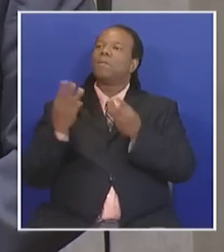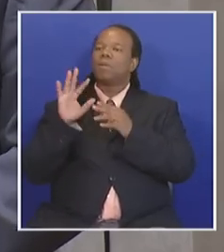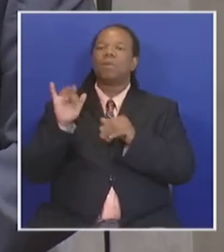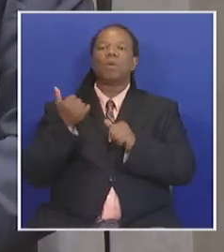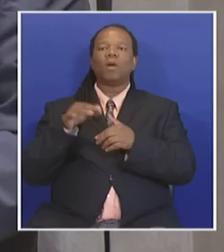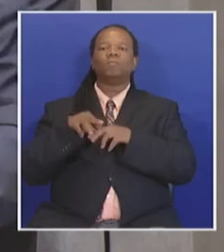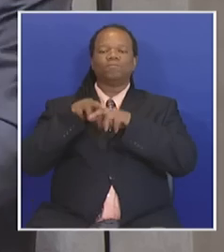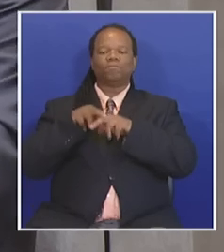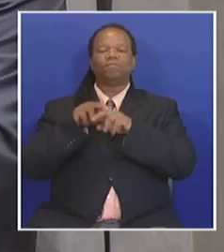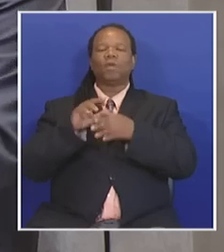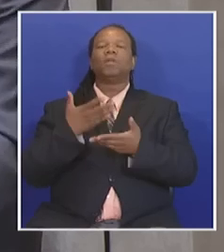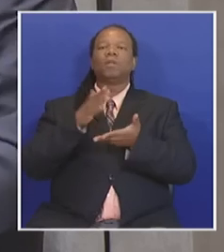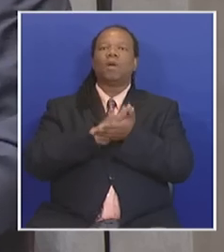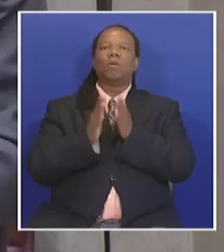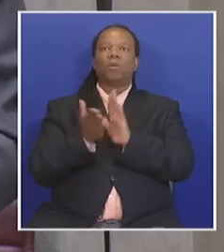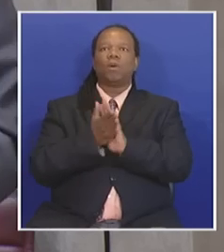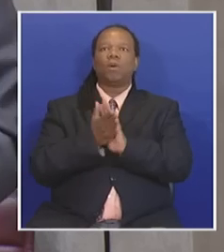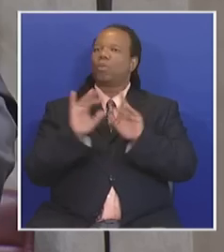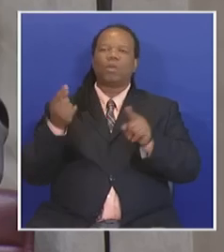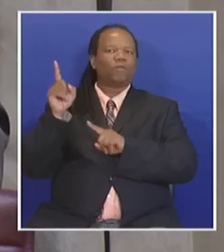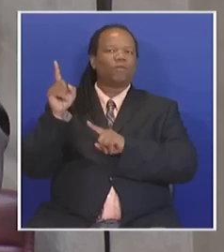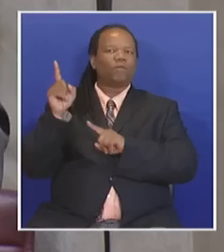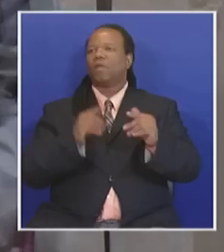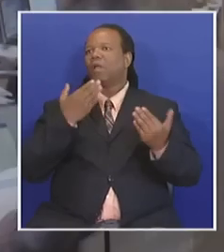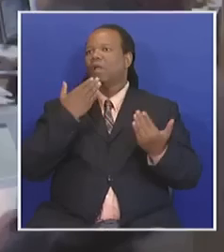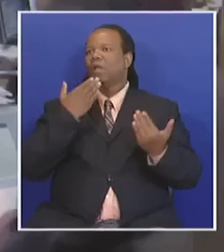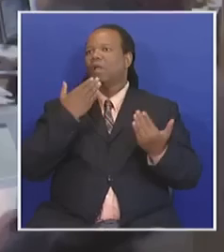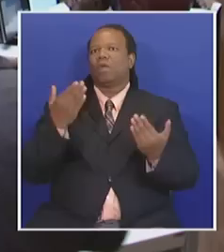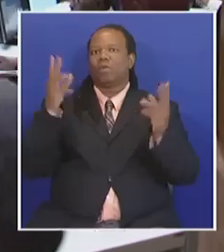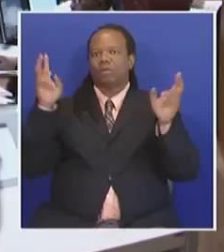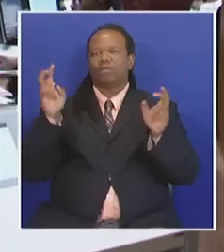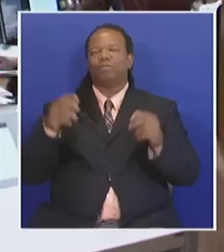we dare not fail them. Close quote. I thank you. Thank you, sir.